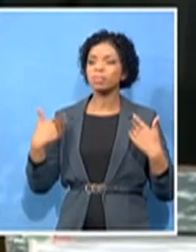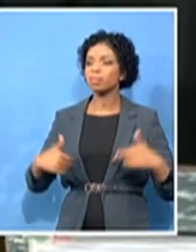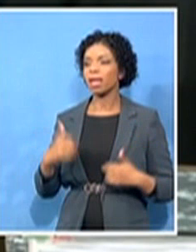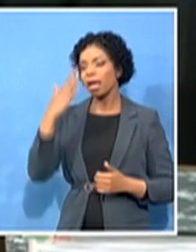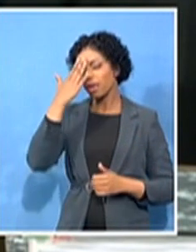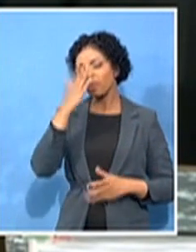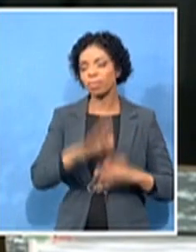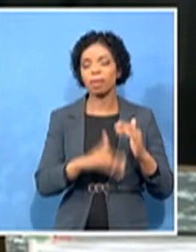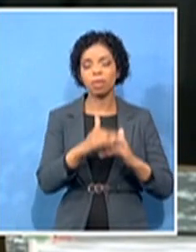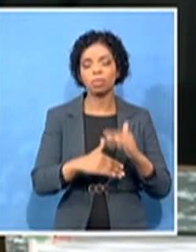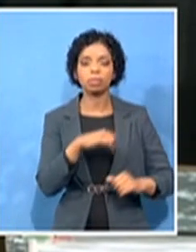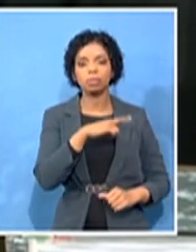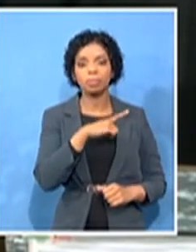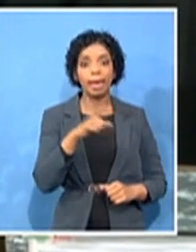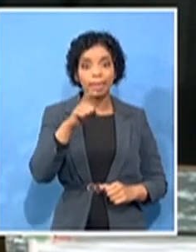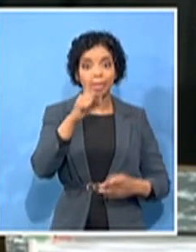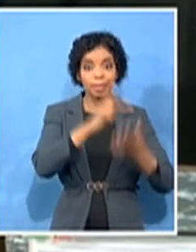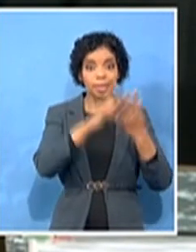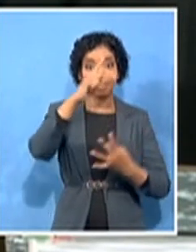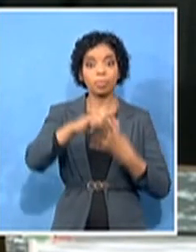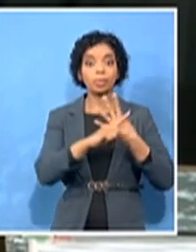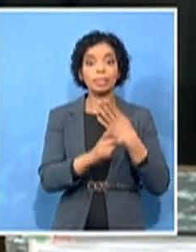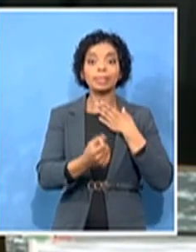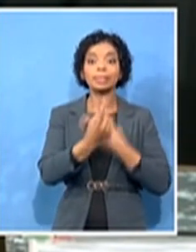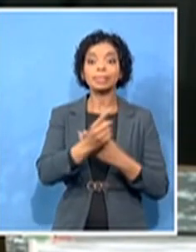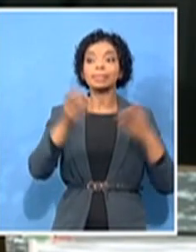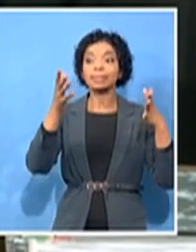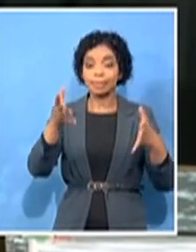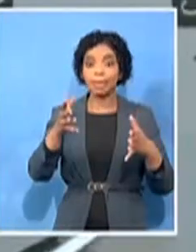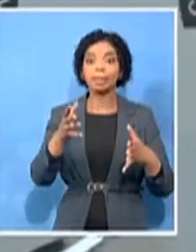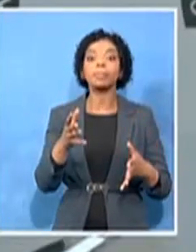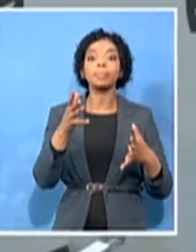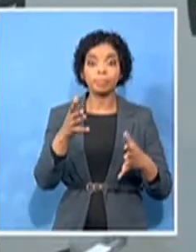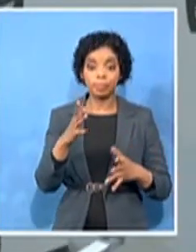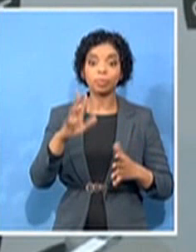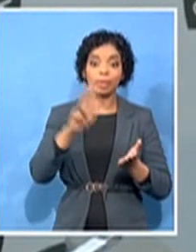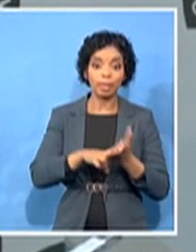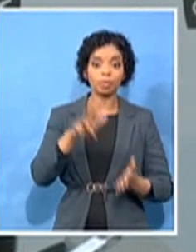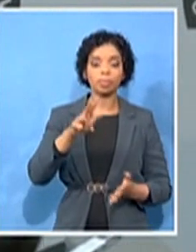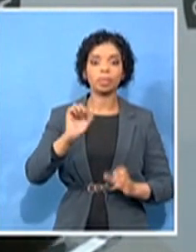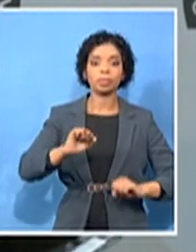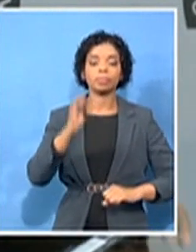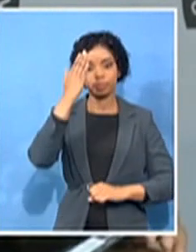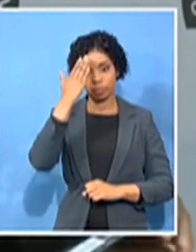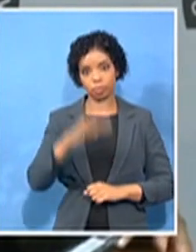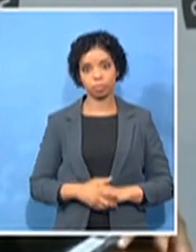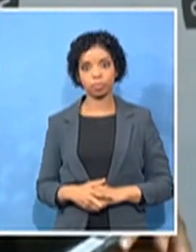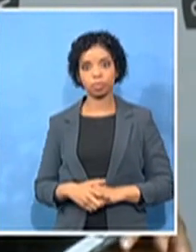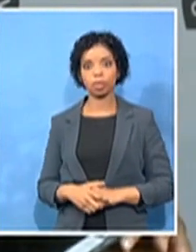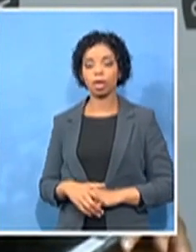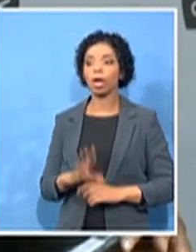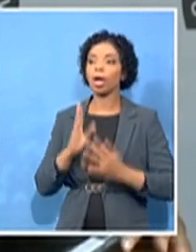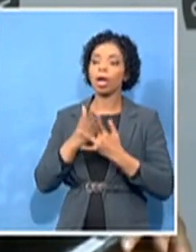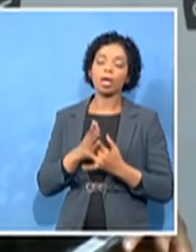but when that was, I don't have recollection. We'll come to whether it was actually a procurement process. I'm sorry. You were aware